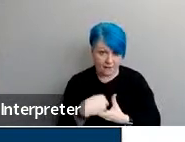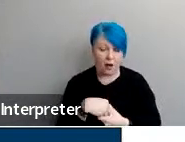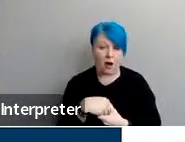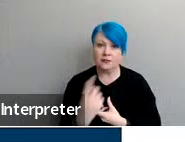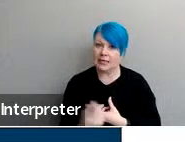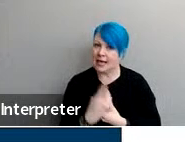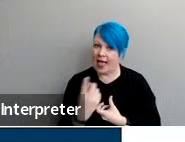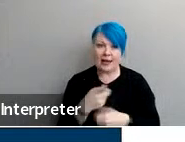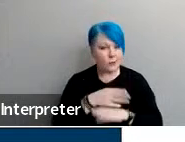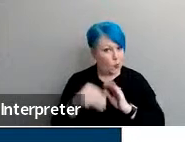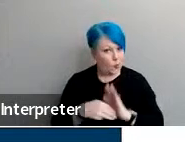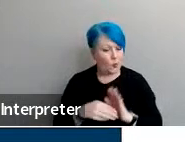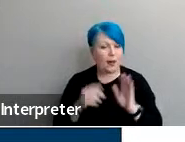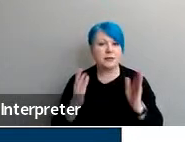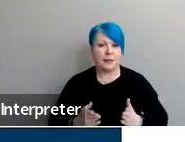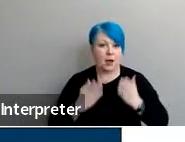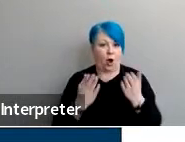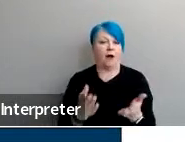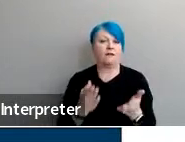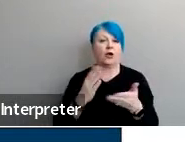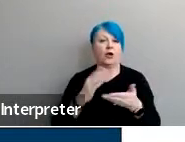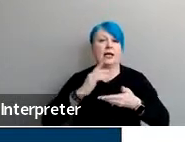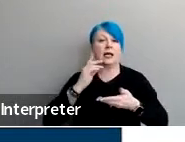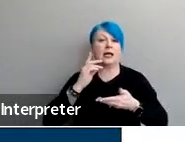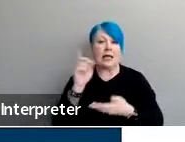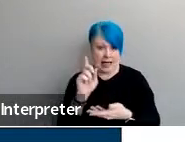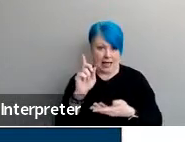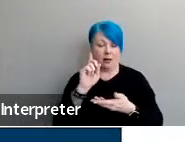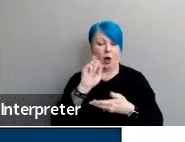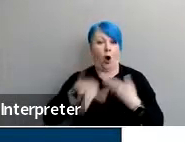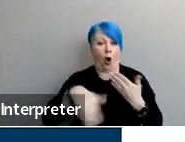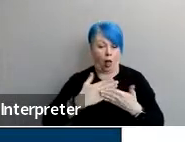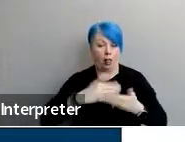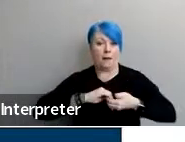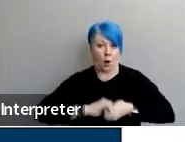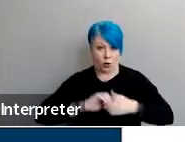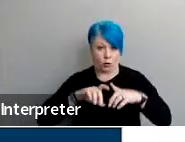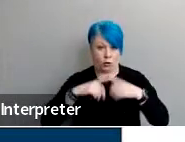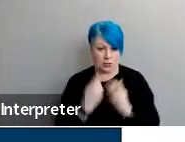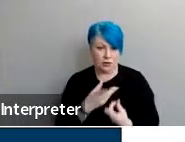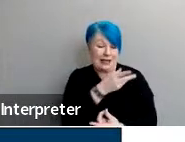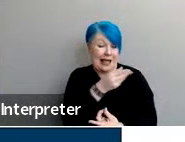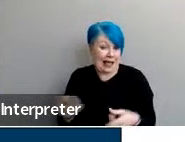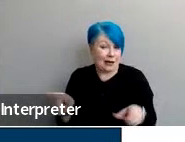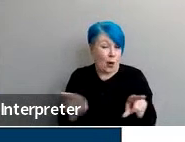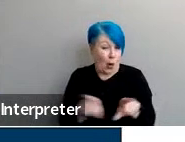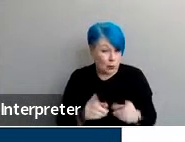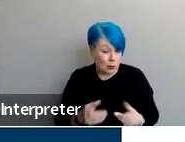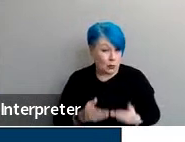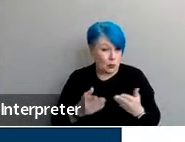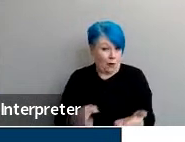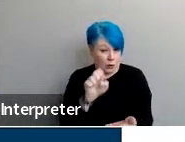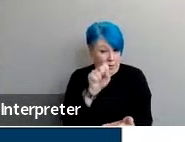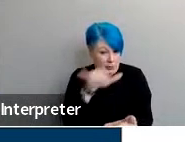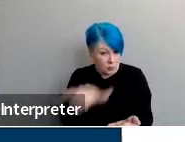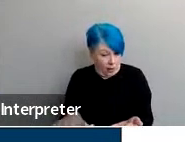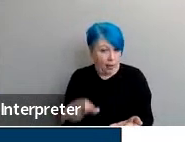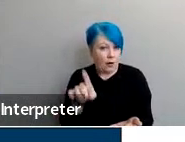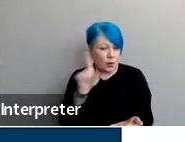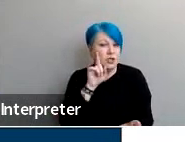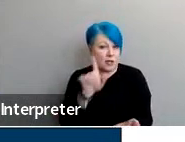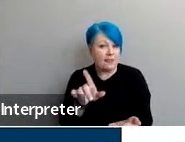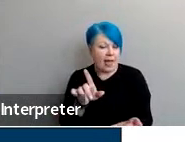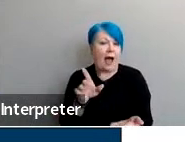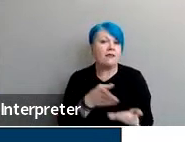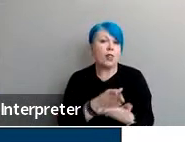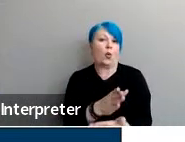those partner districts, as well as extended school year, which they are entitled to over the IEP process. IEP